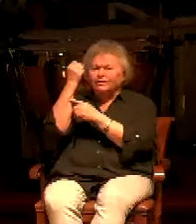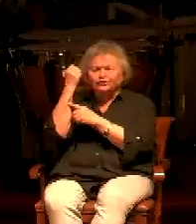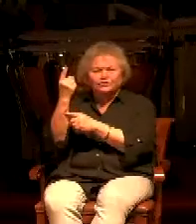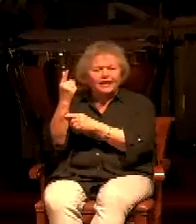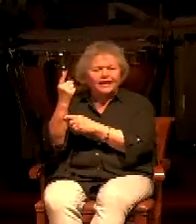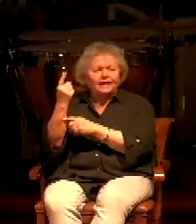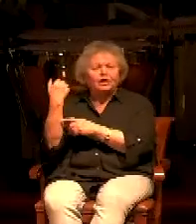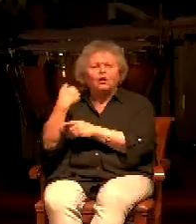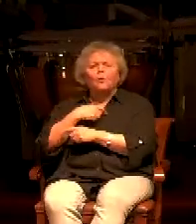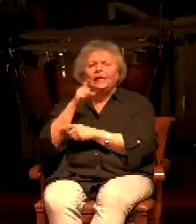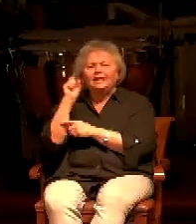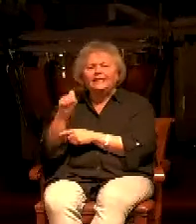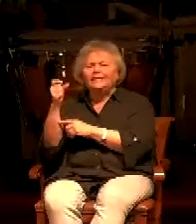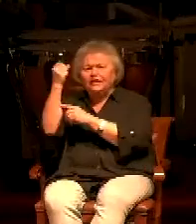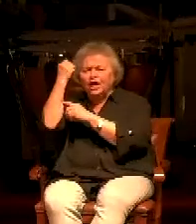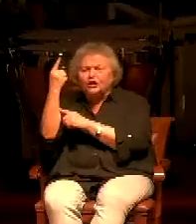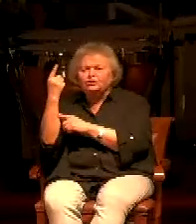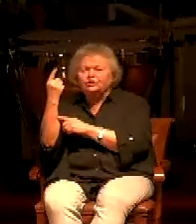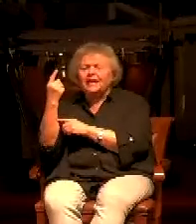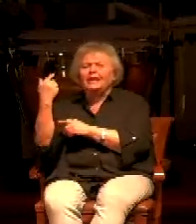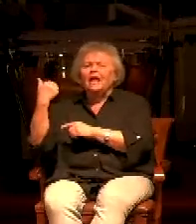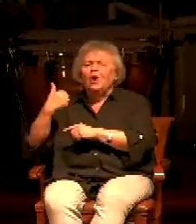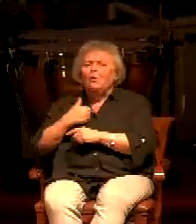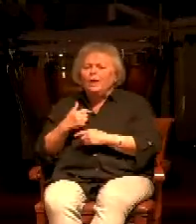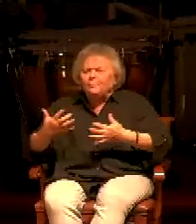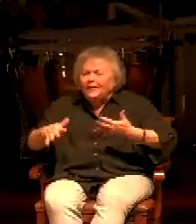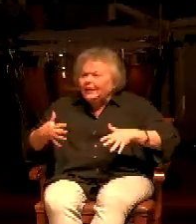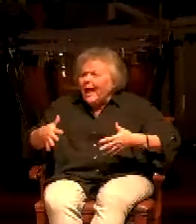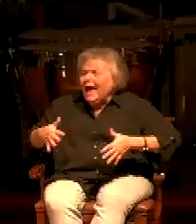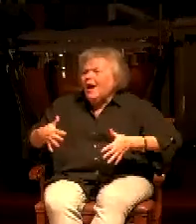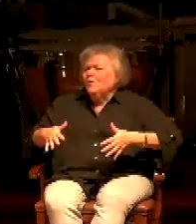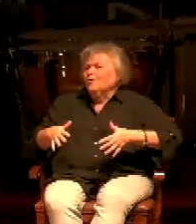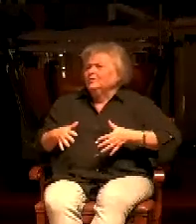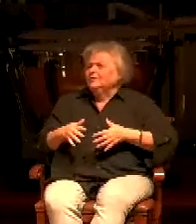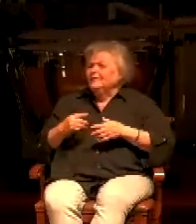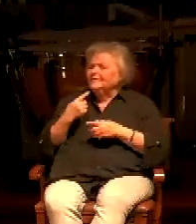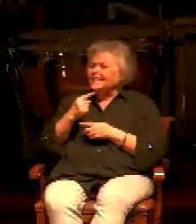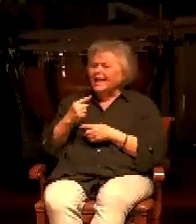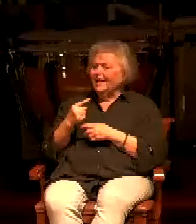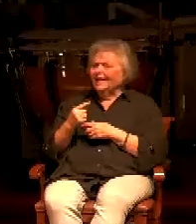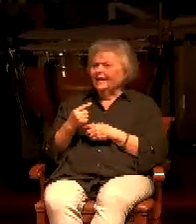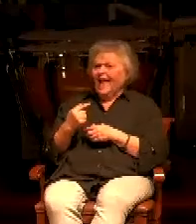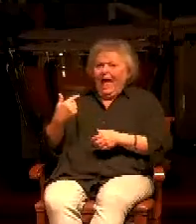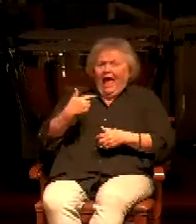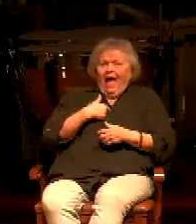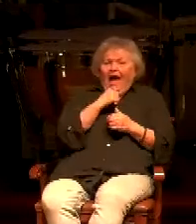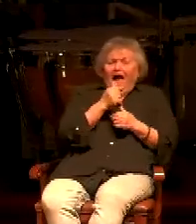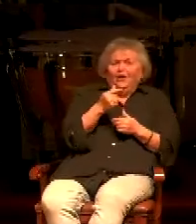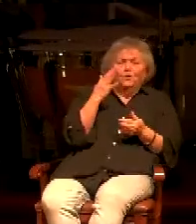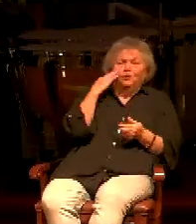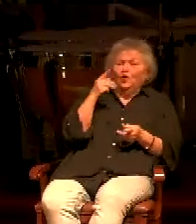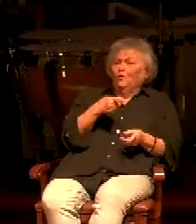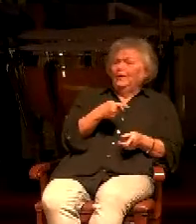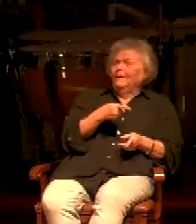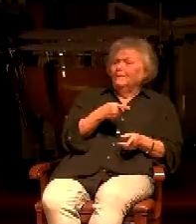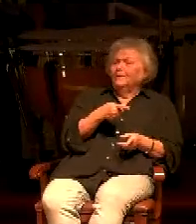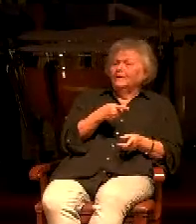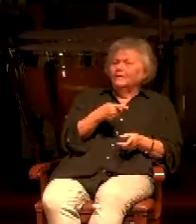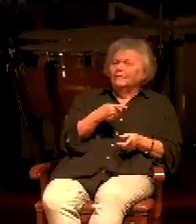we were there, we would be the cowards in the ground screaming, "We don't know him." Why? Because, brothers and sisters, that's what sin